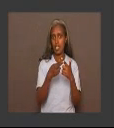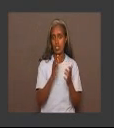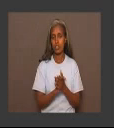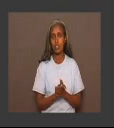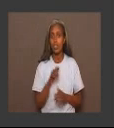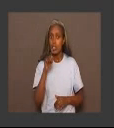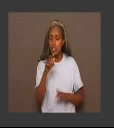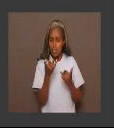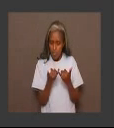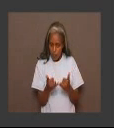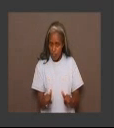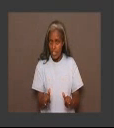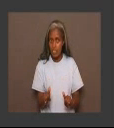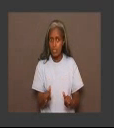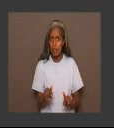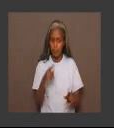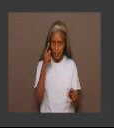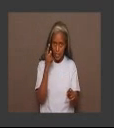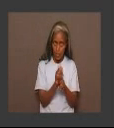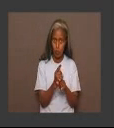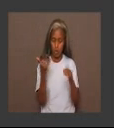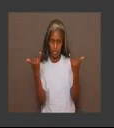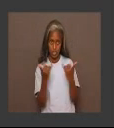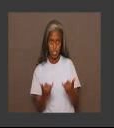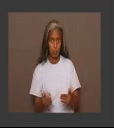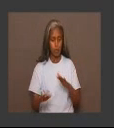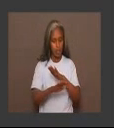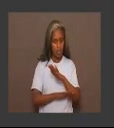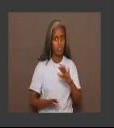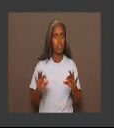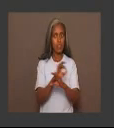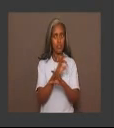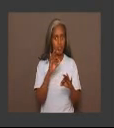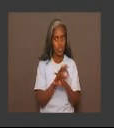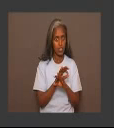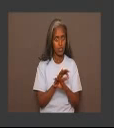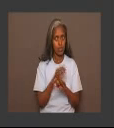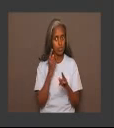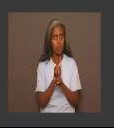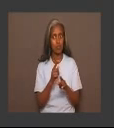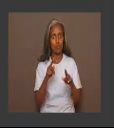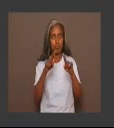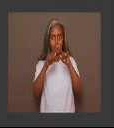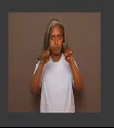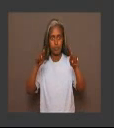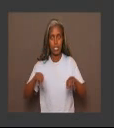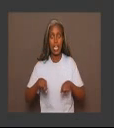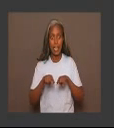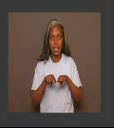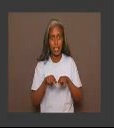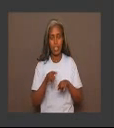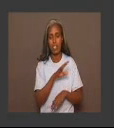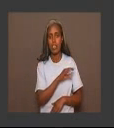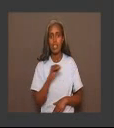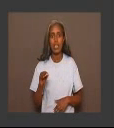the irregular shape under a function into rectangles, an infinite